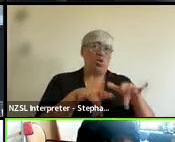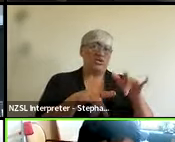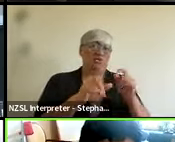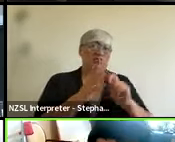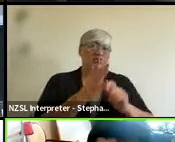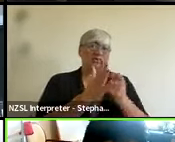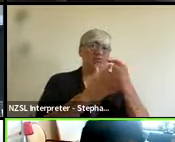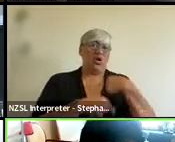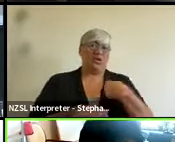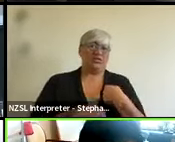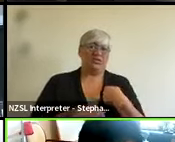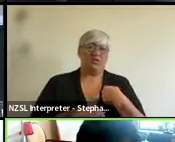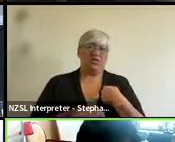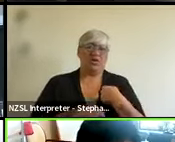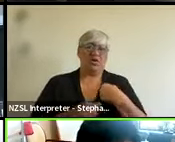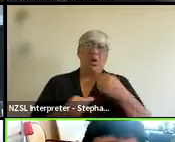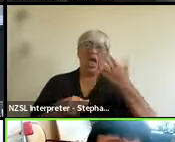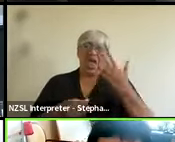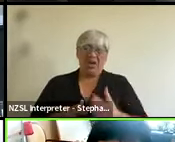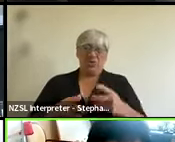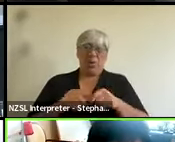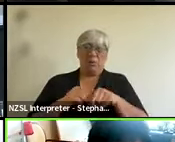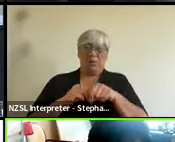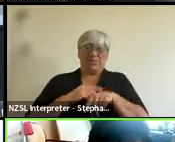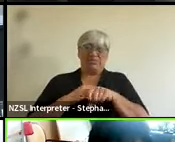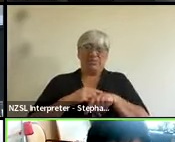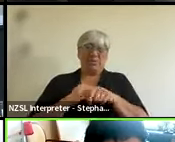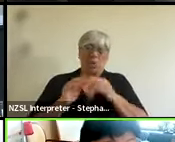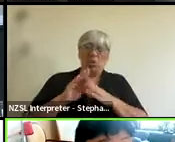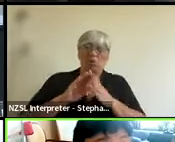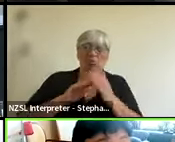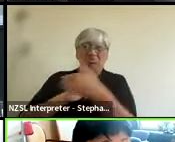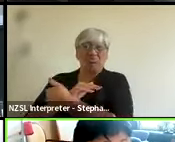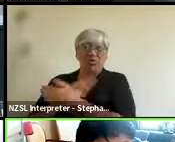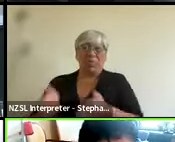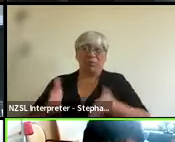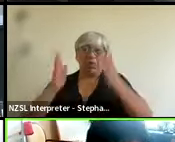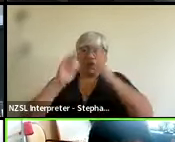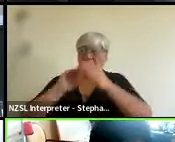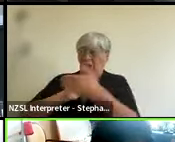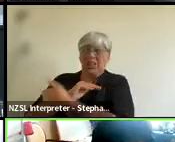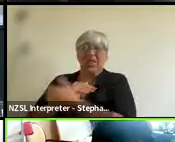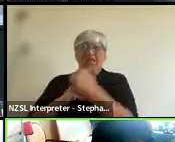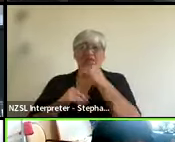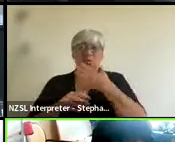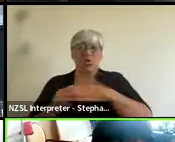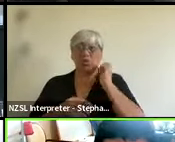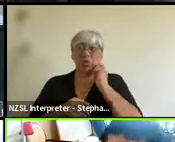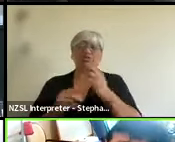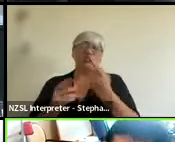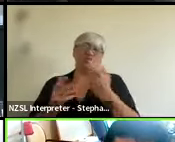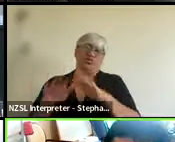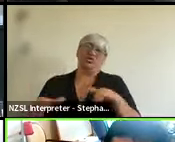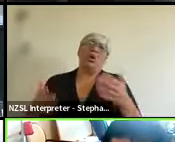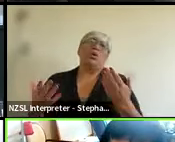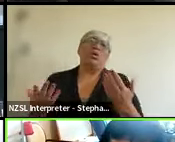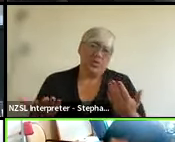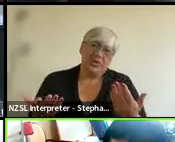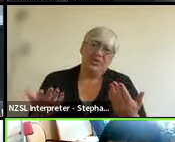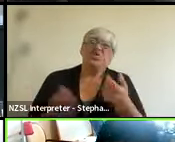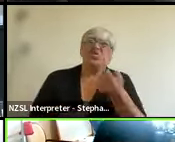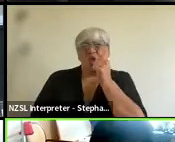for us. We have to piss our pants or go behind the building to have a piss for the kids. So, you